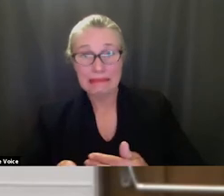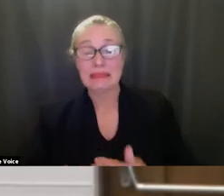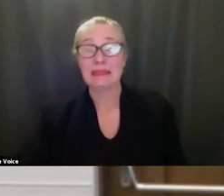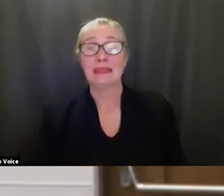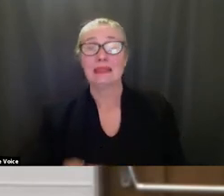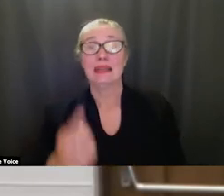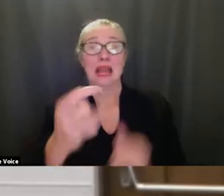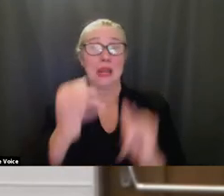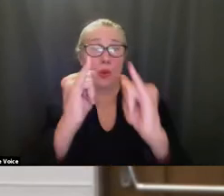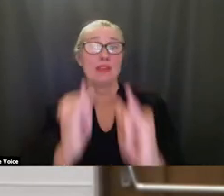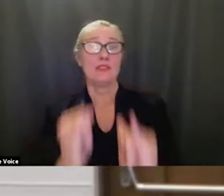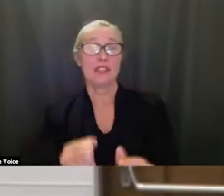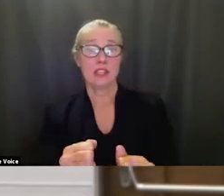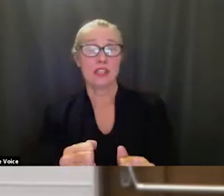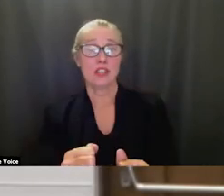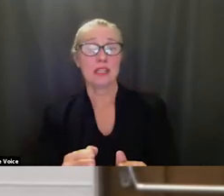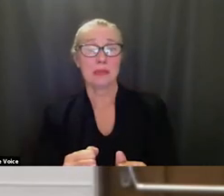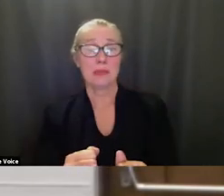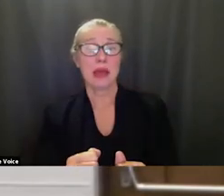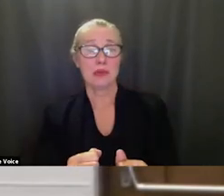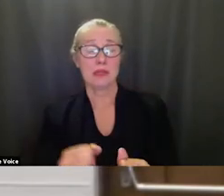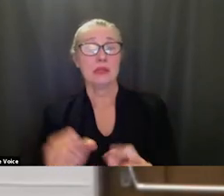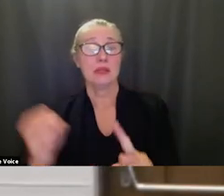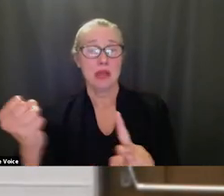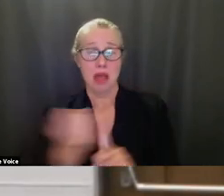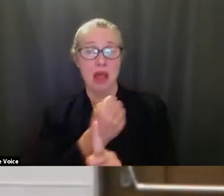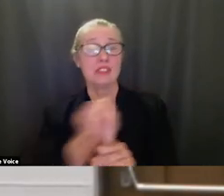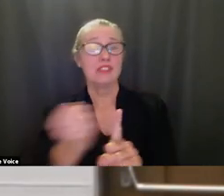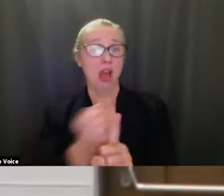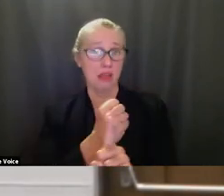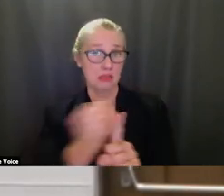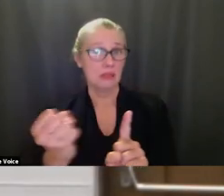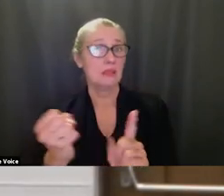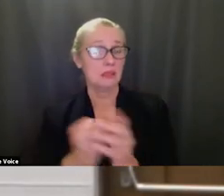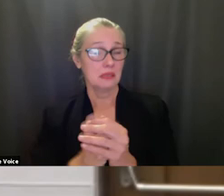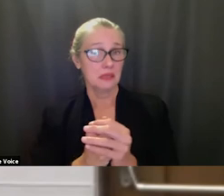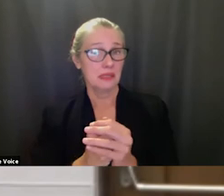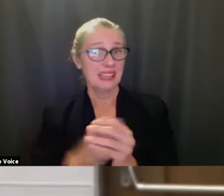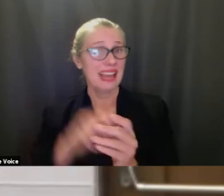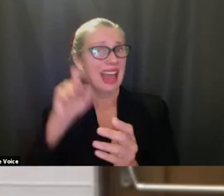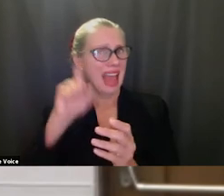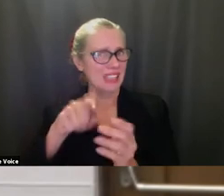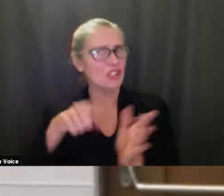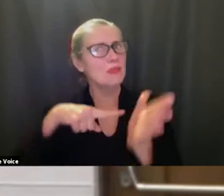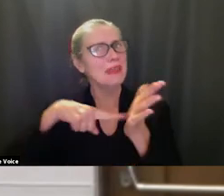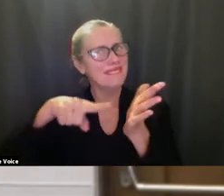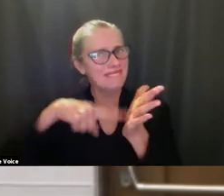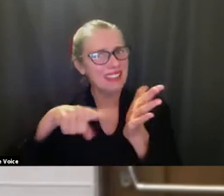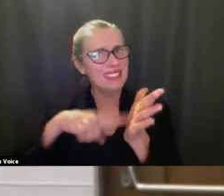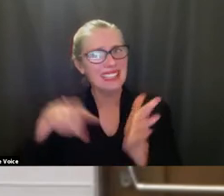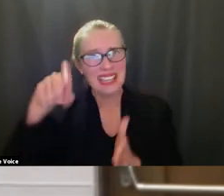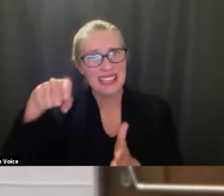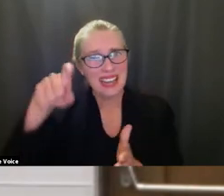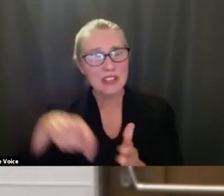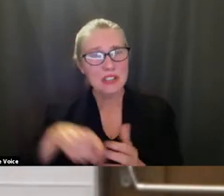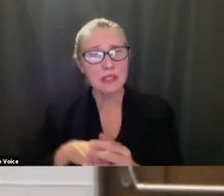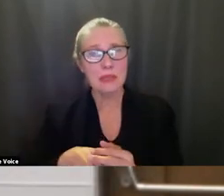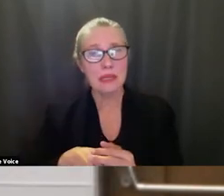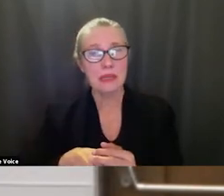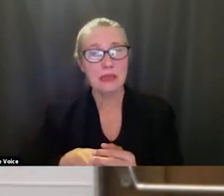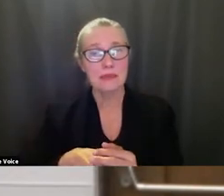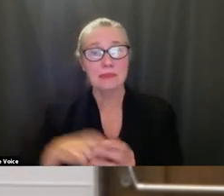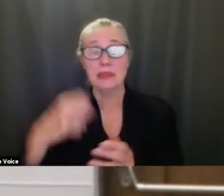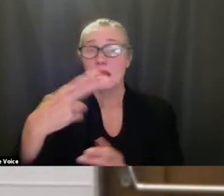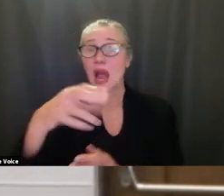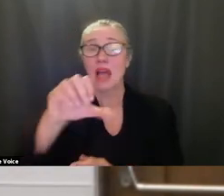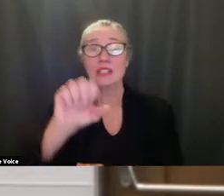talked about a sexual assault that's one i bring up a lot those sorts of things have to be investigated a high school in